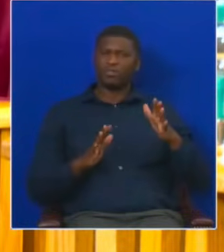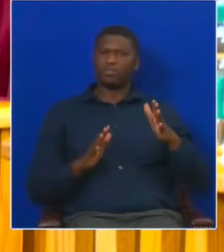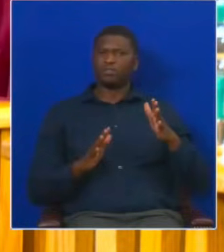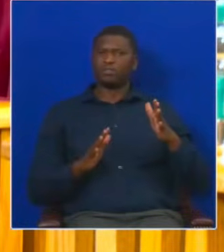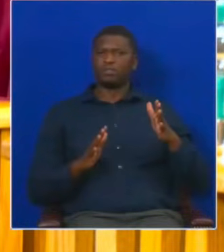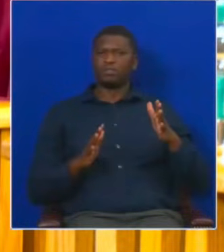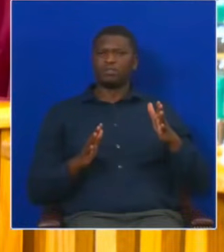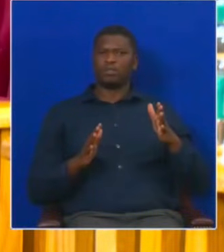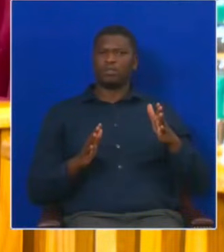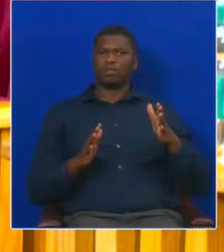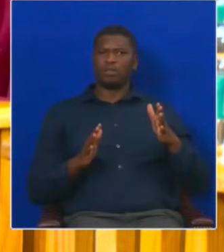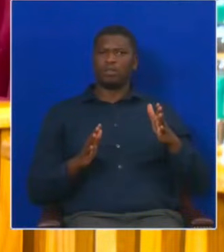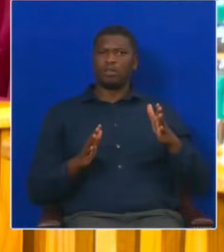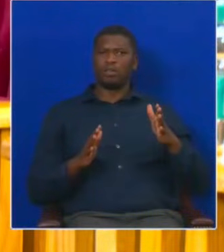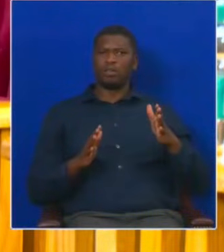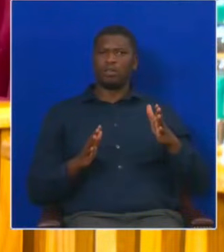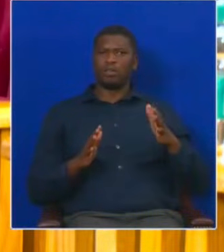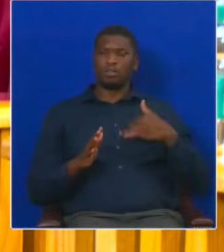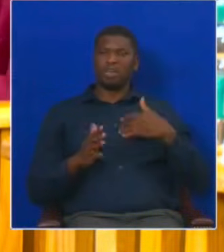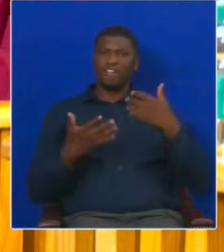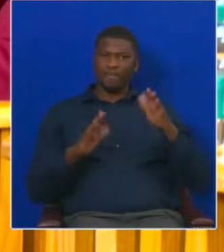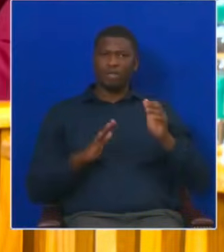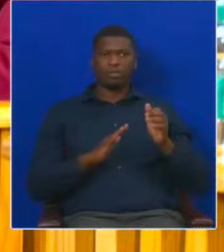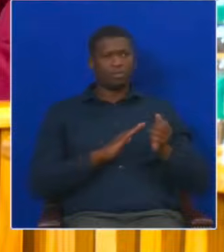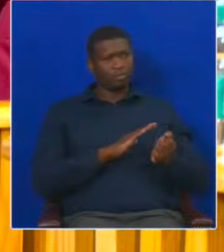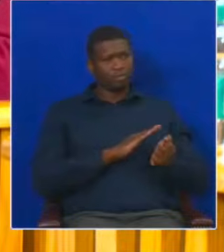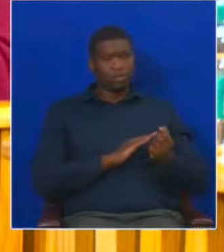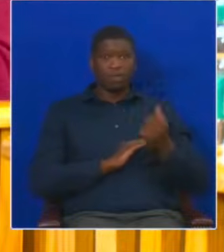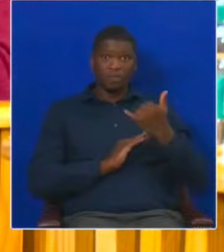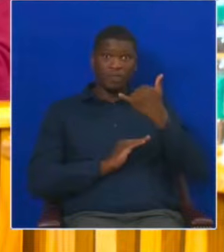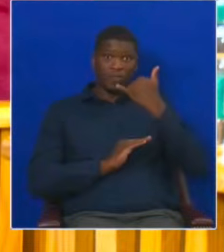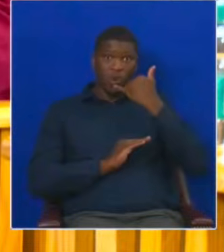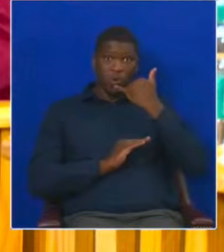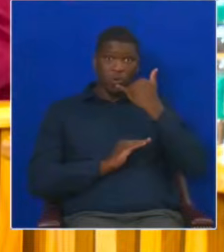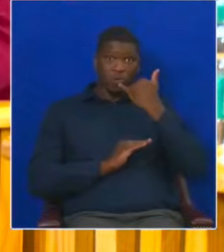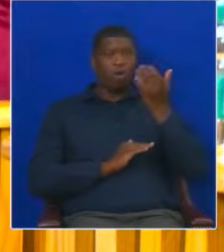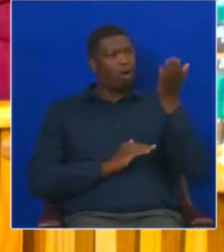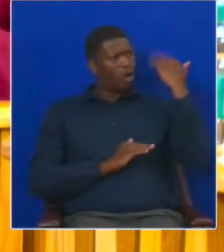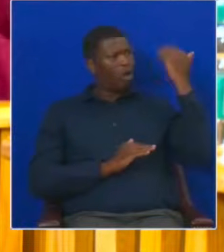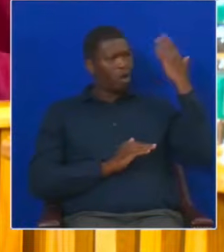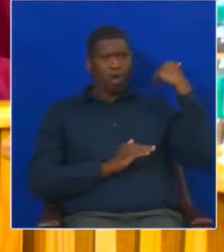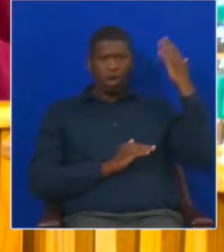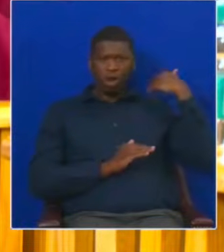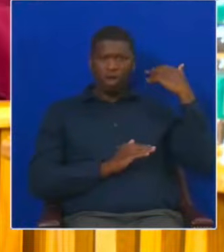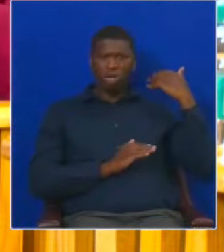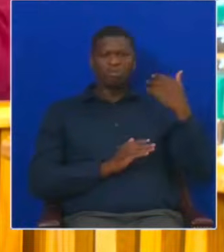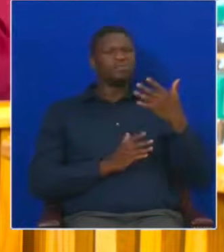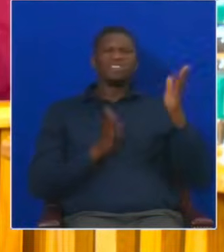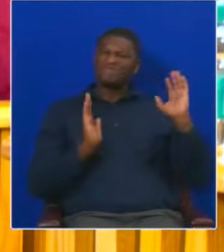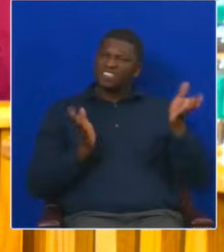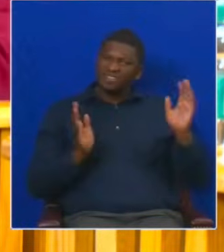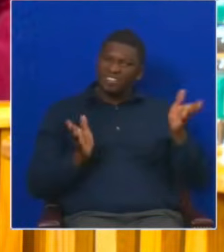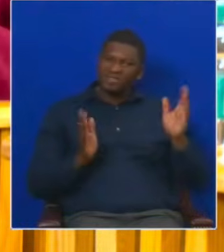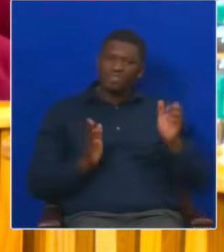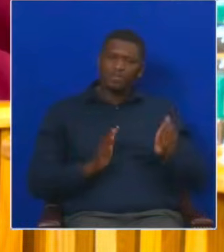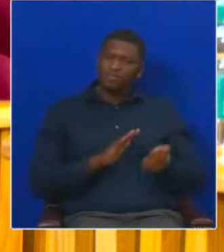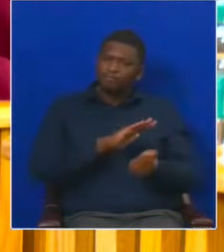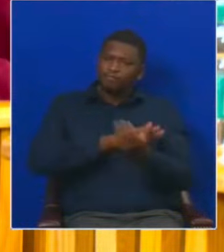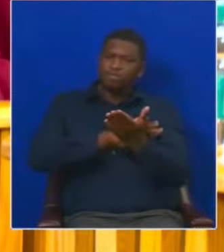I have submitted the cell phones previously to our cybercrime